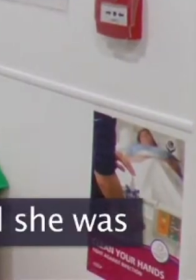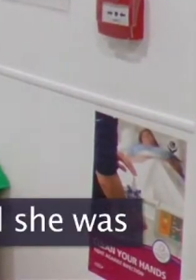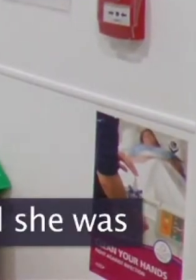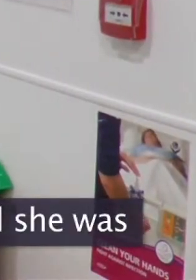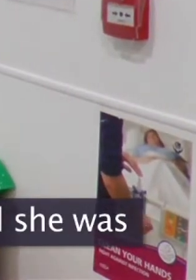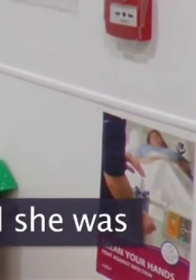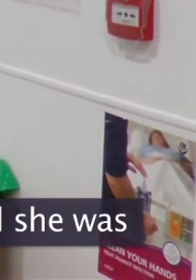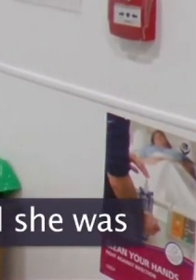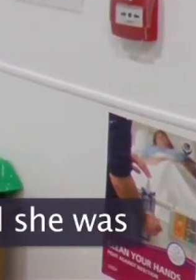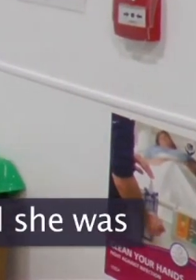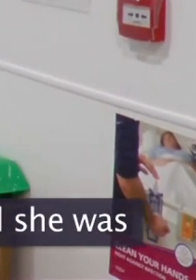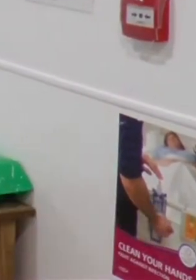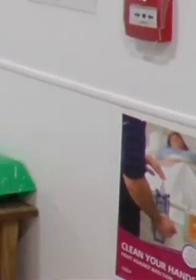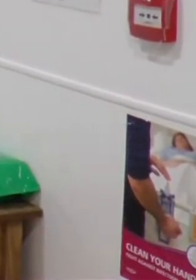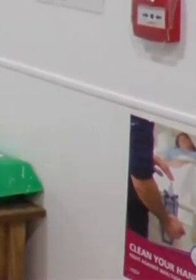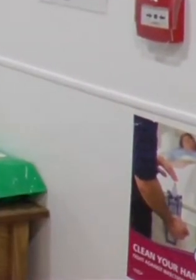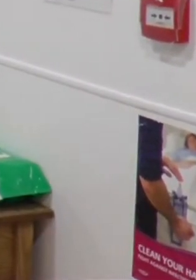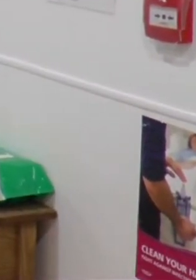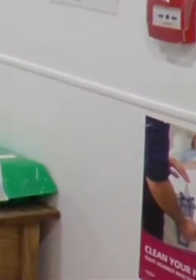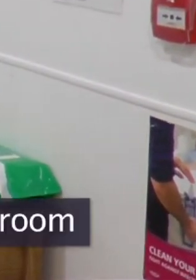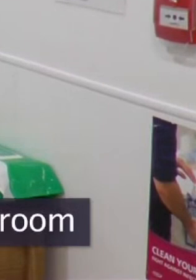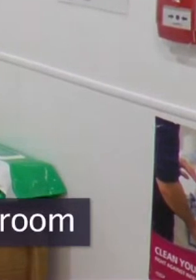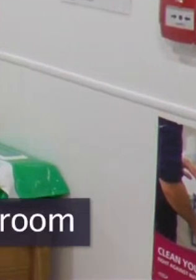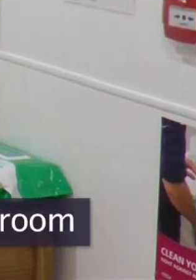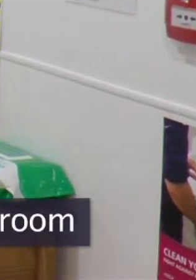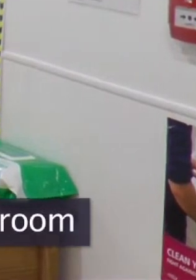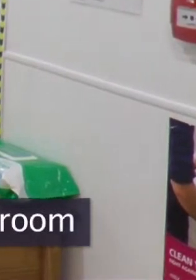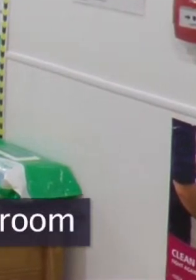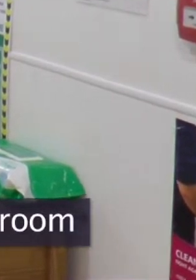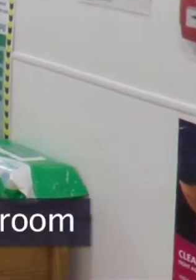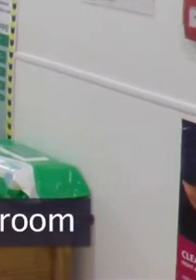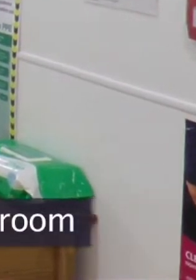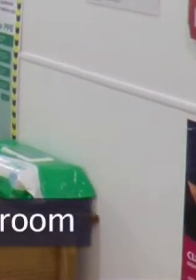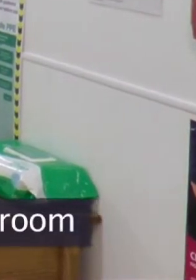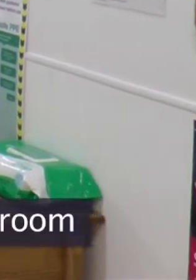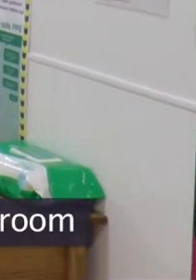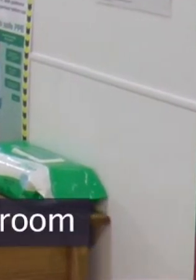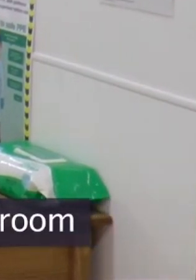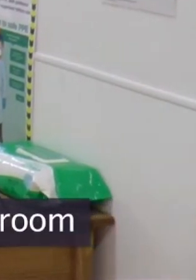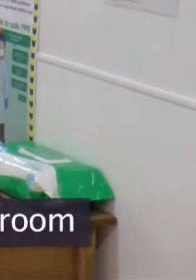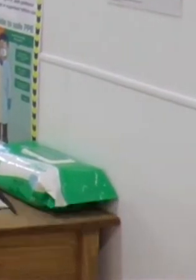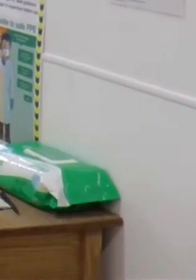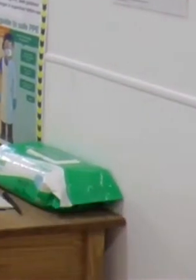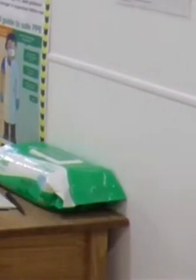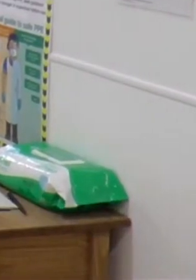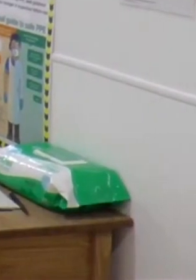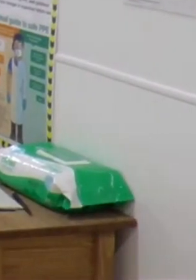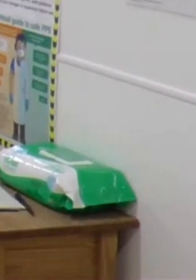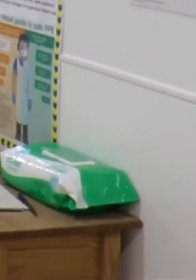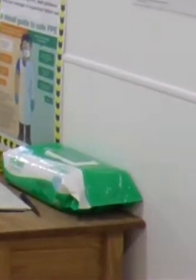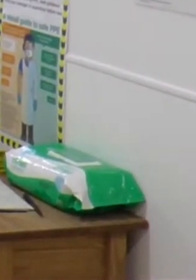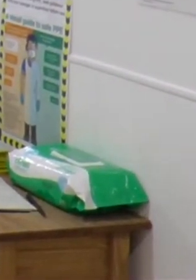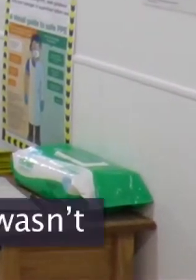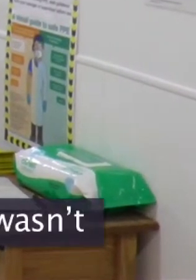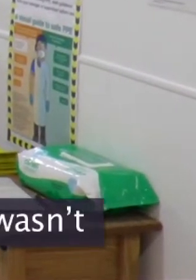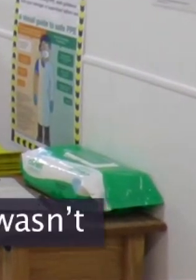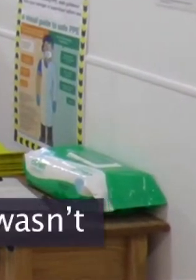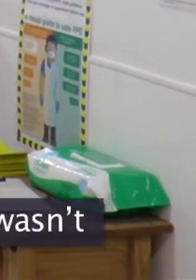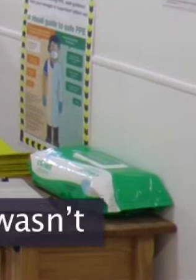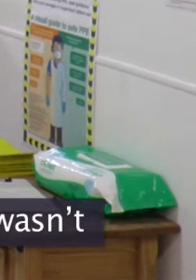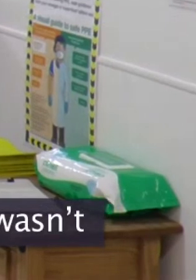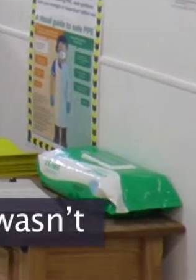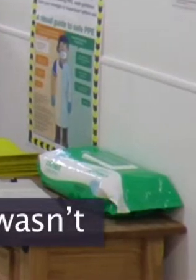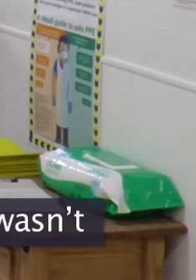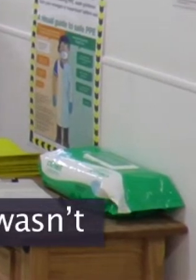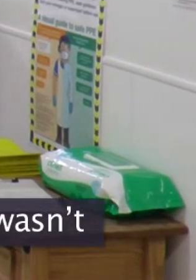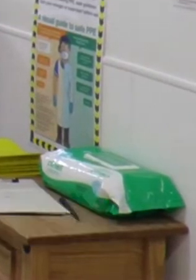because her partner couldn't come and she was COVID positive. So I fetched her back to the birth centre, stayed in the room with the lady and looked after her, did her notes and